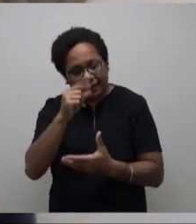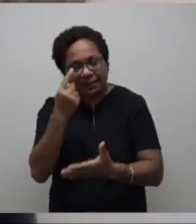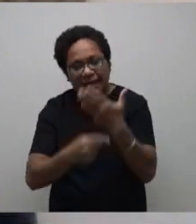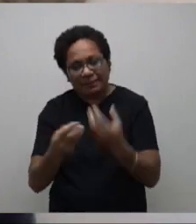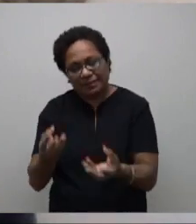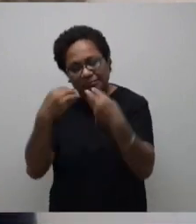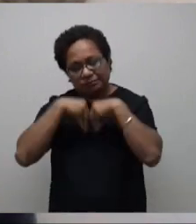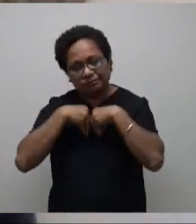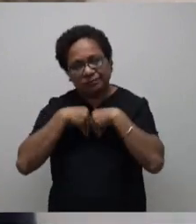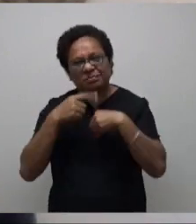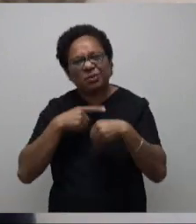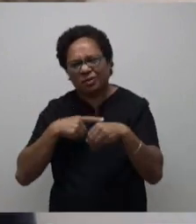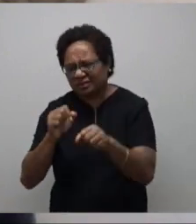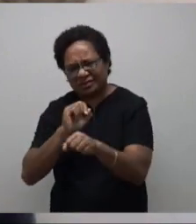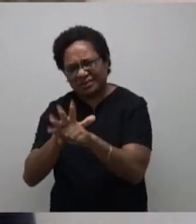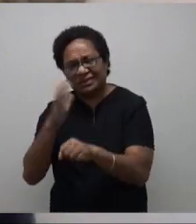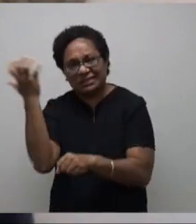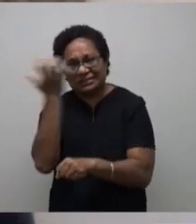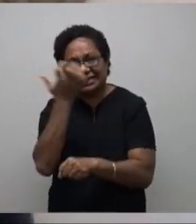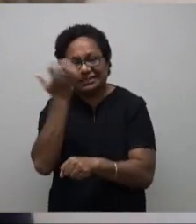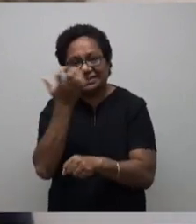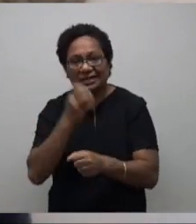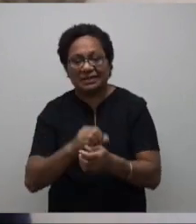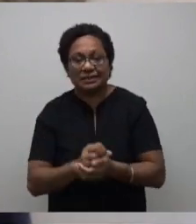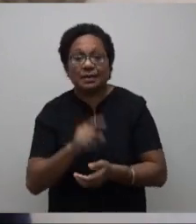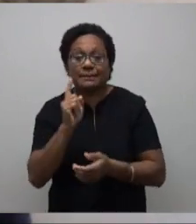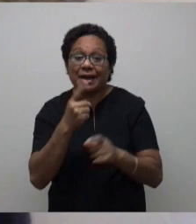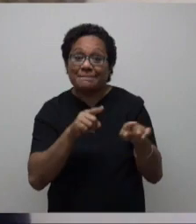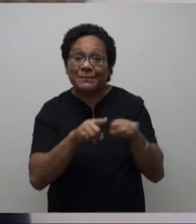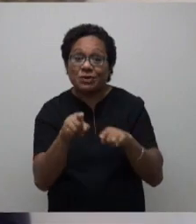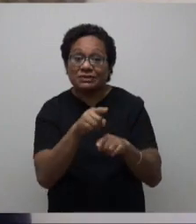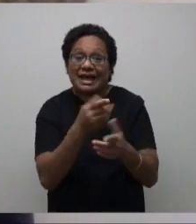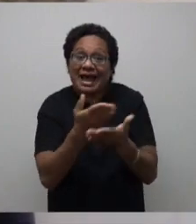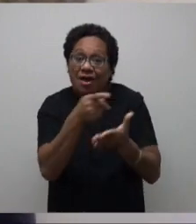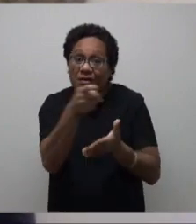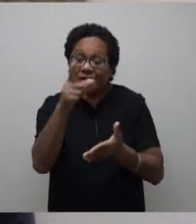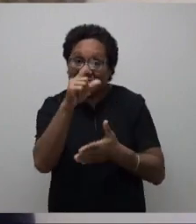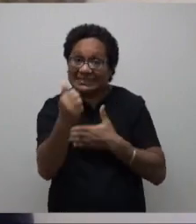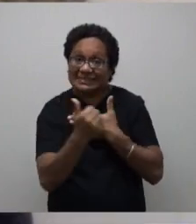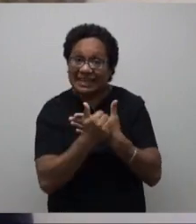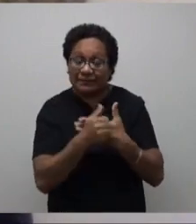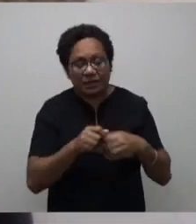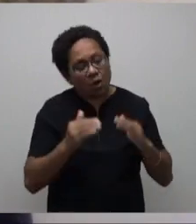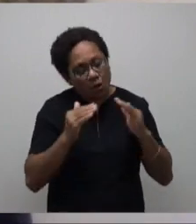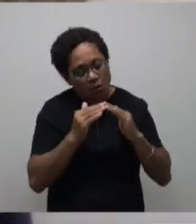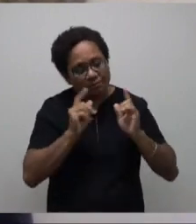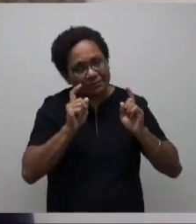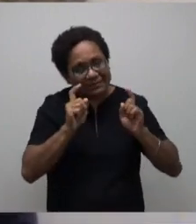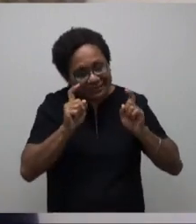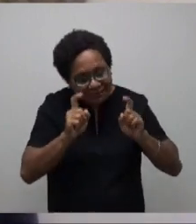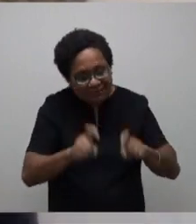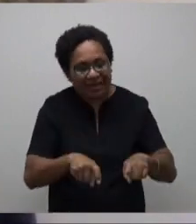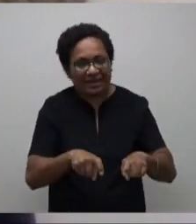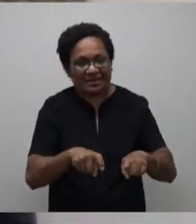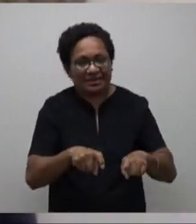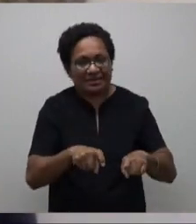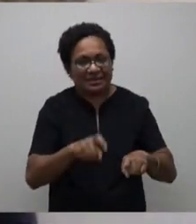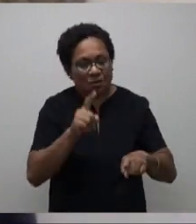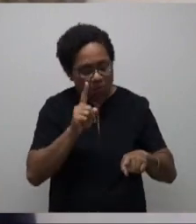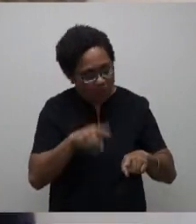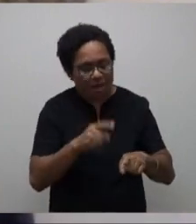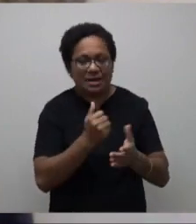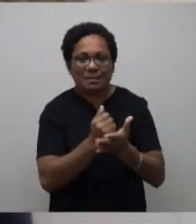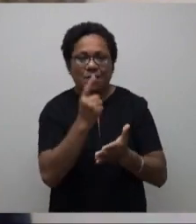of all the advice, the one that will protect you the most from getting COVID is to stay at home. Medical